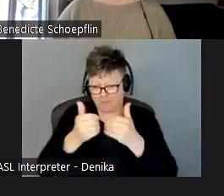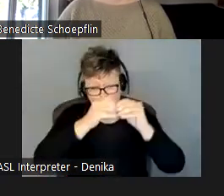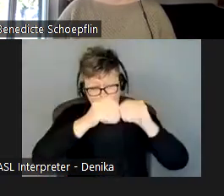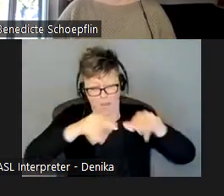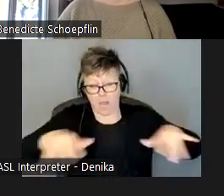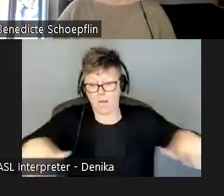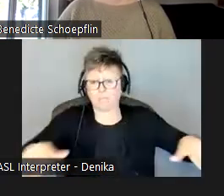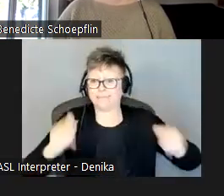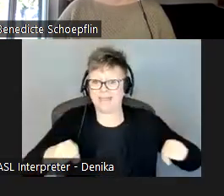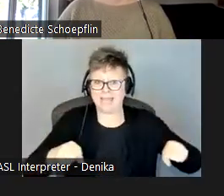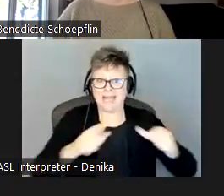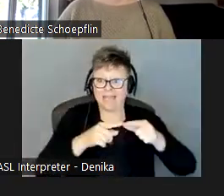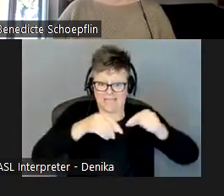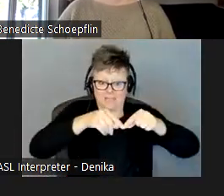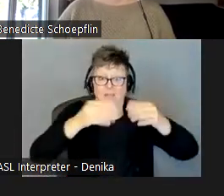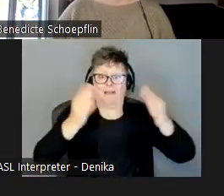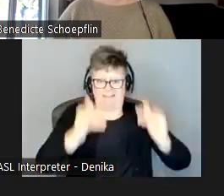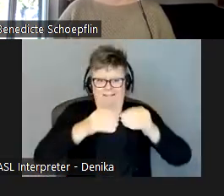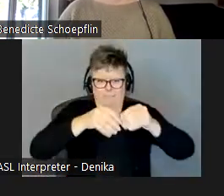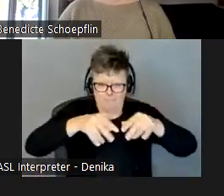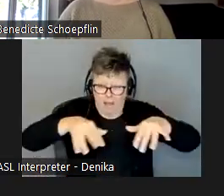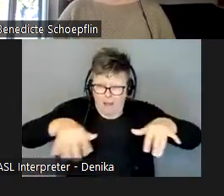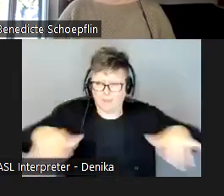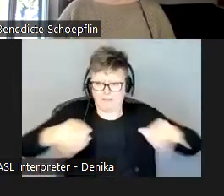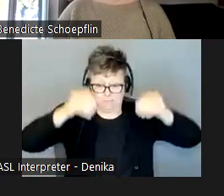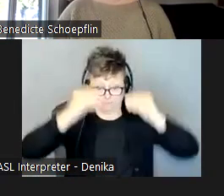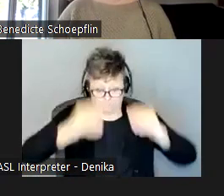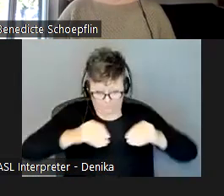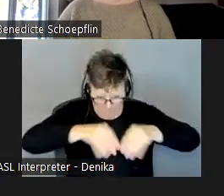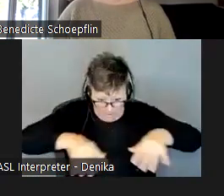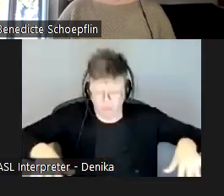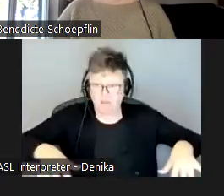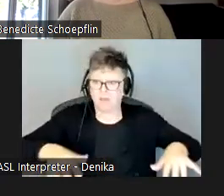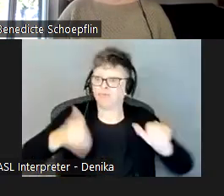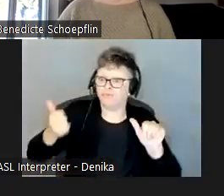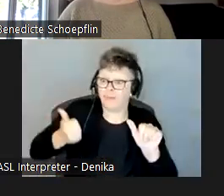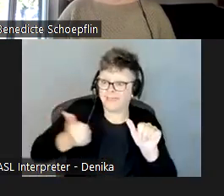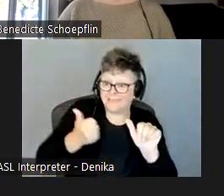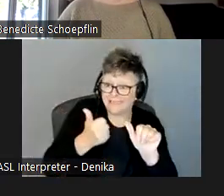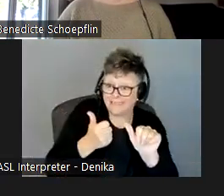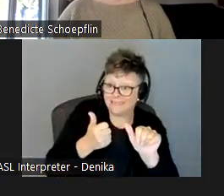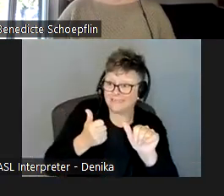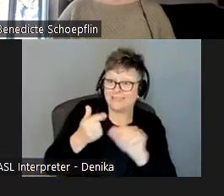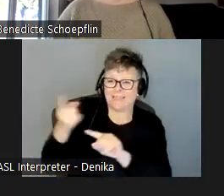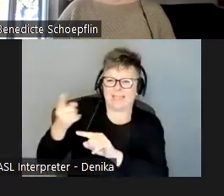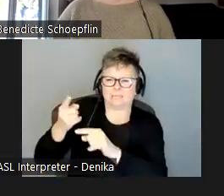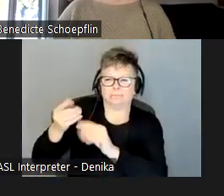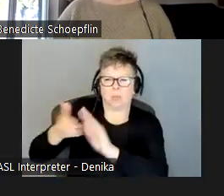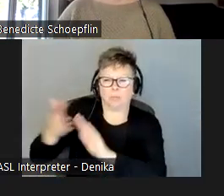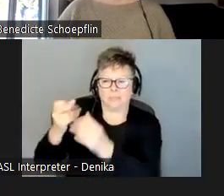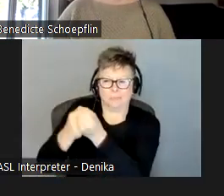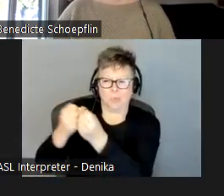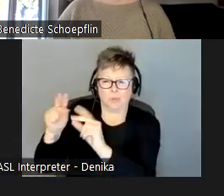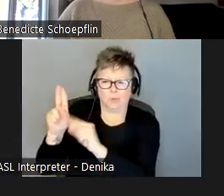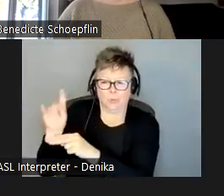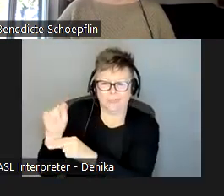wallets will be separated to 100 different wallets. So when we start tracing, or not we, but the operational support unit or the police